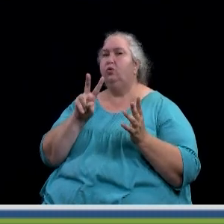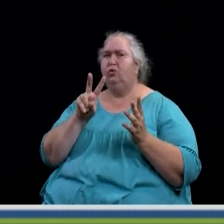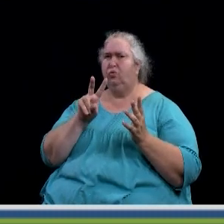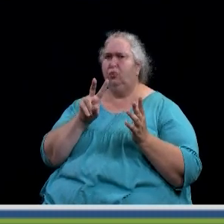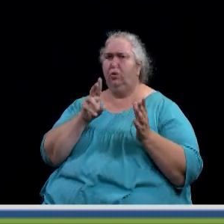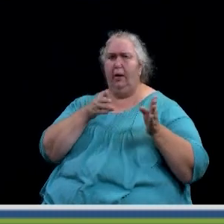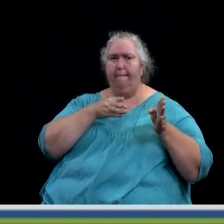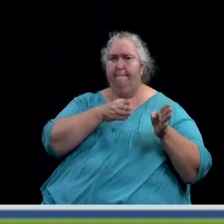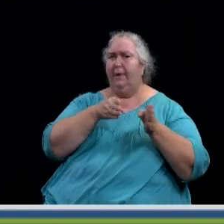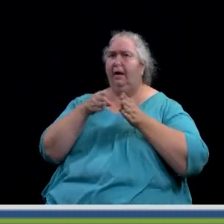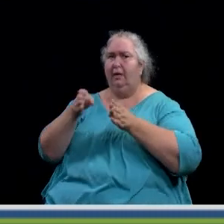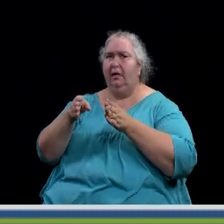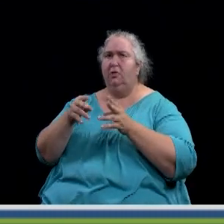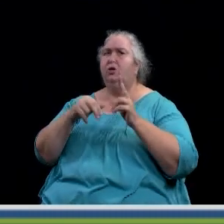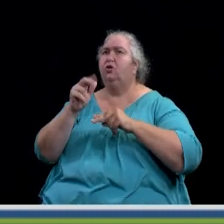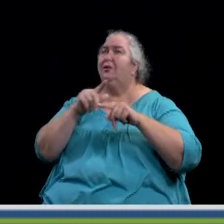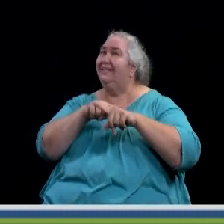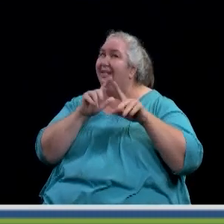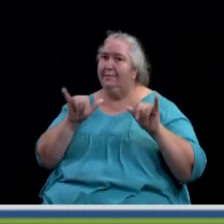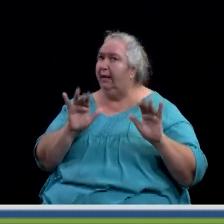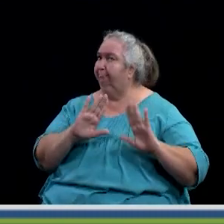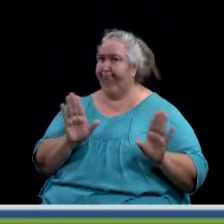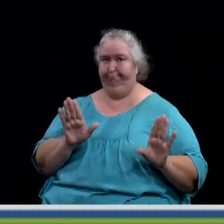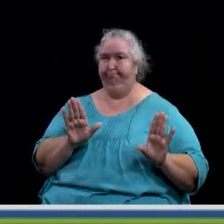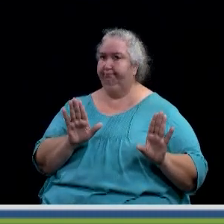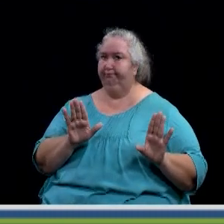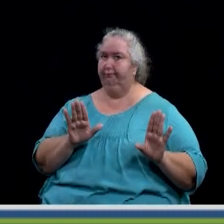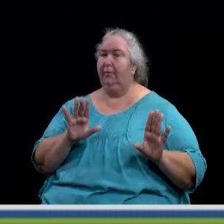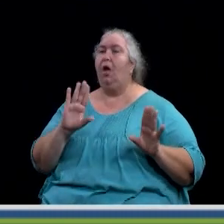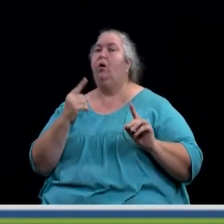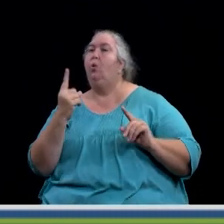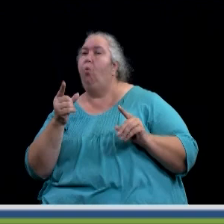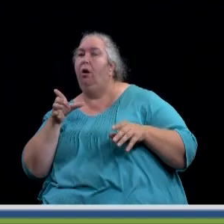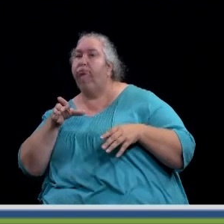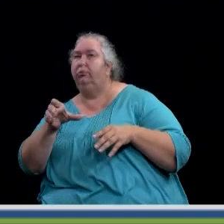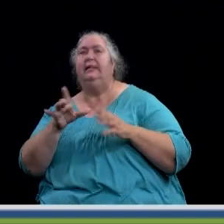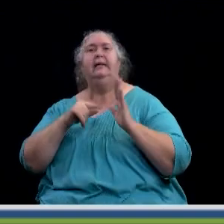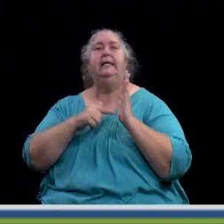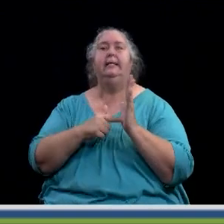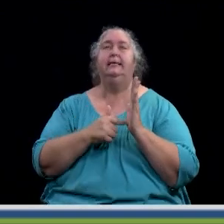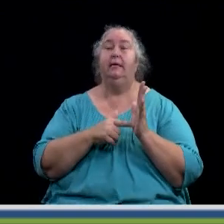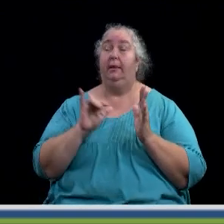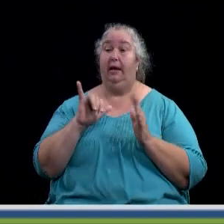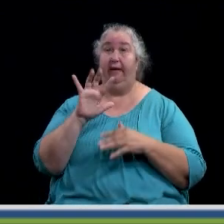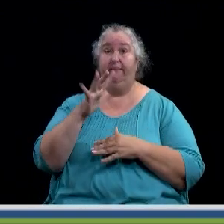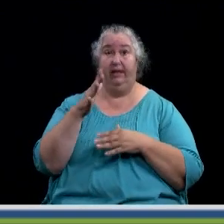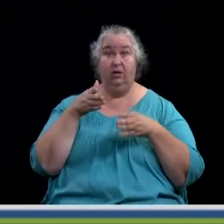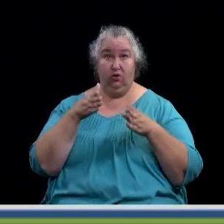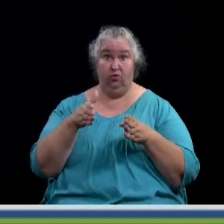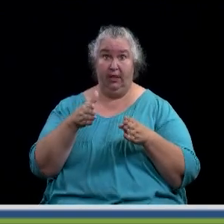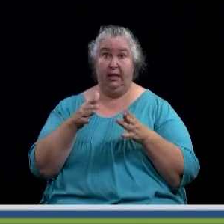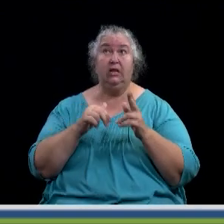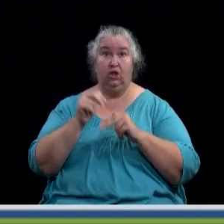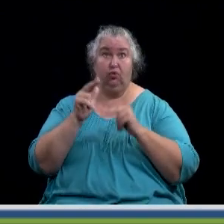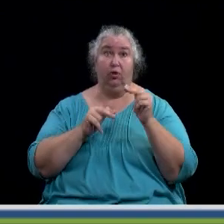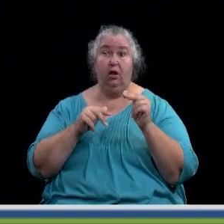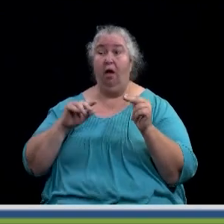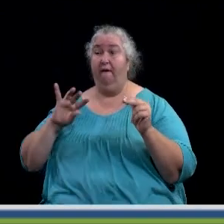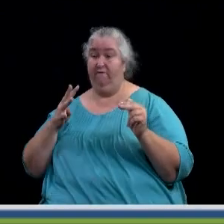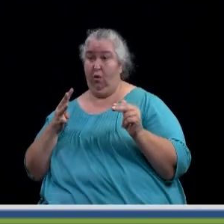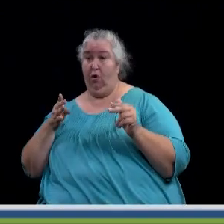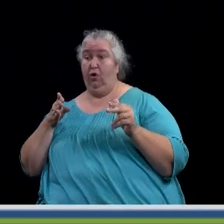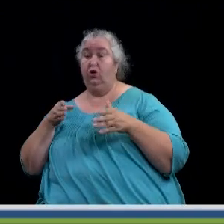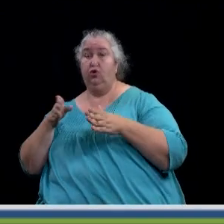time. Example is that while 5th Street is under construction, 4th Street shall progress to final design and commence only